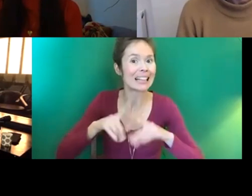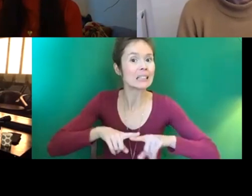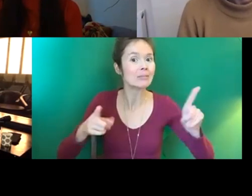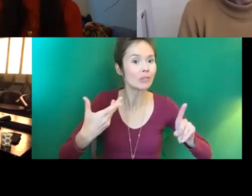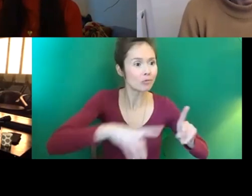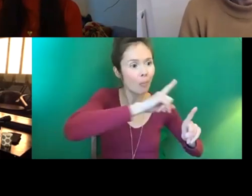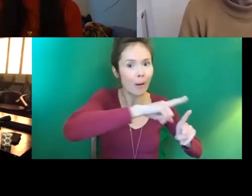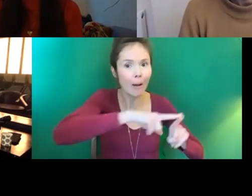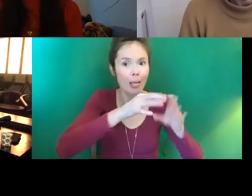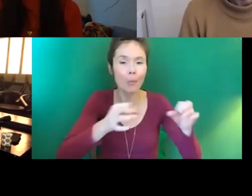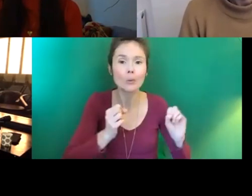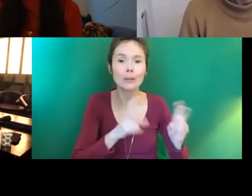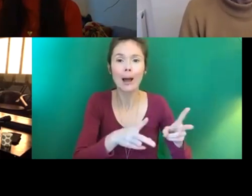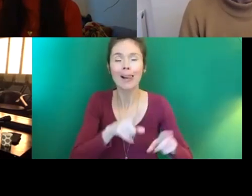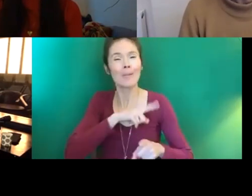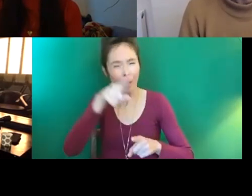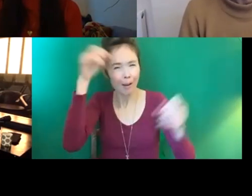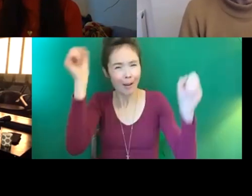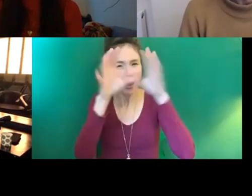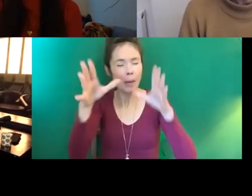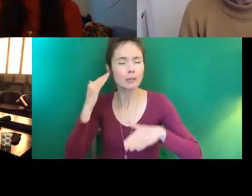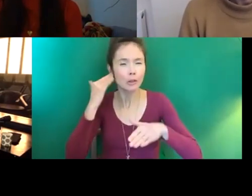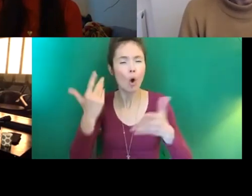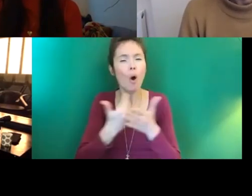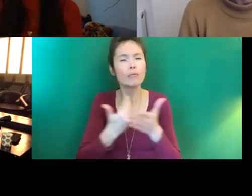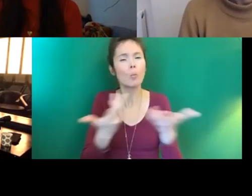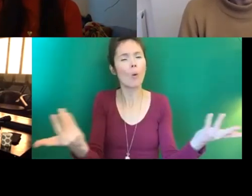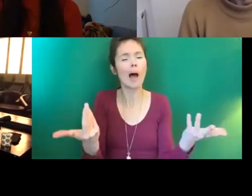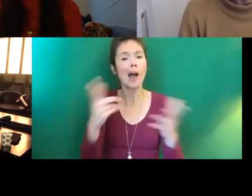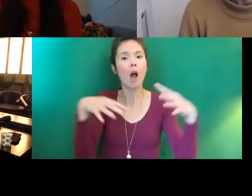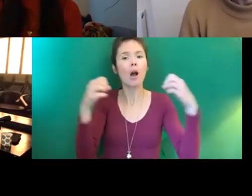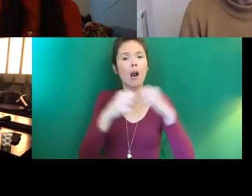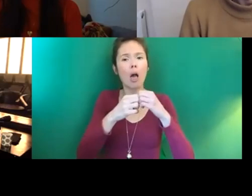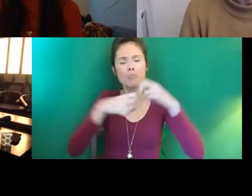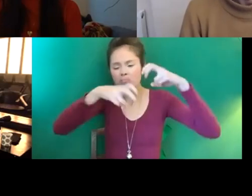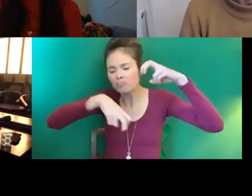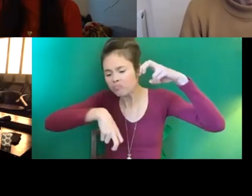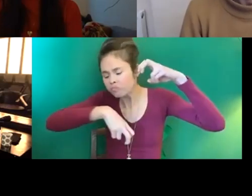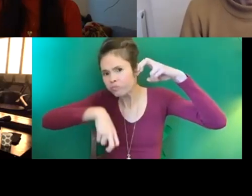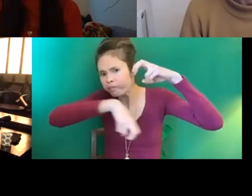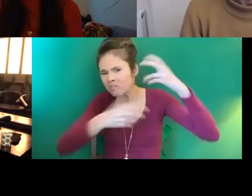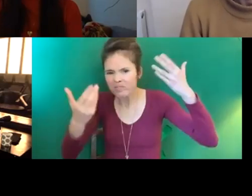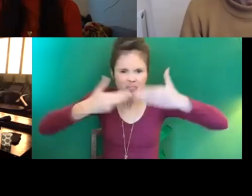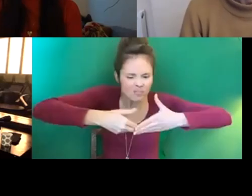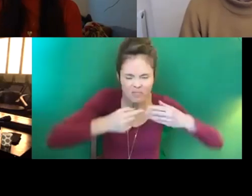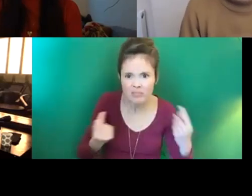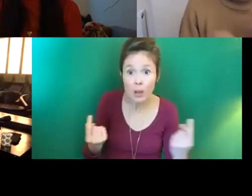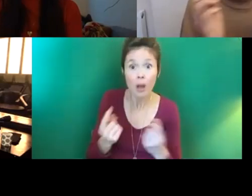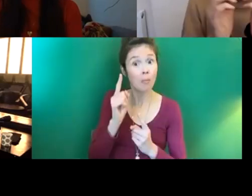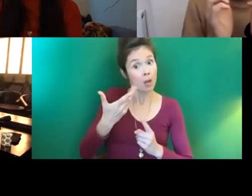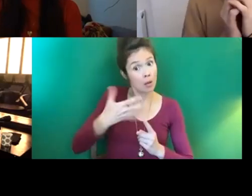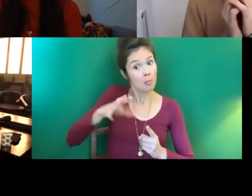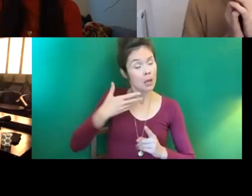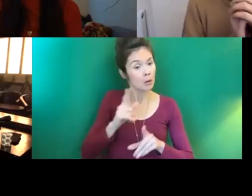club spaces as well. But there is a lot of engagement with the dance community, I think, because in